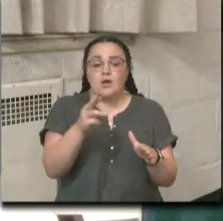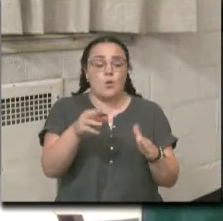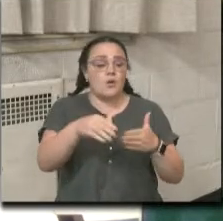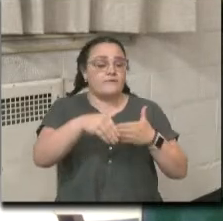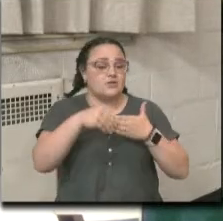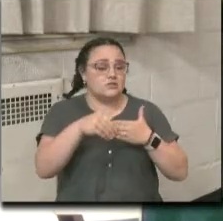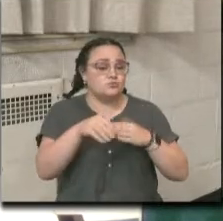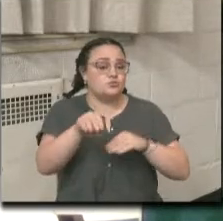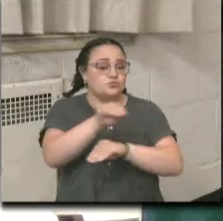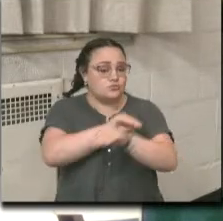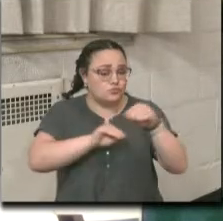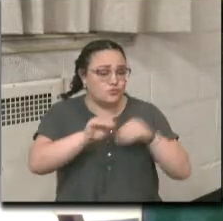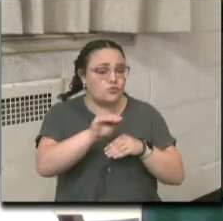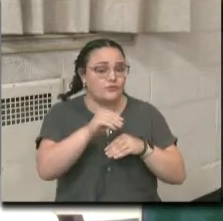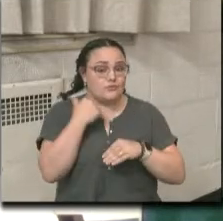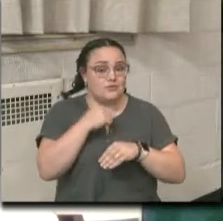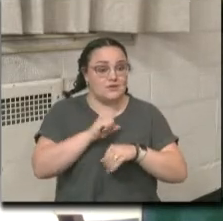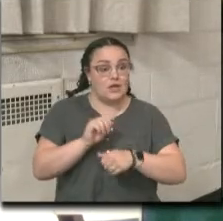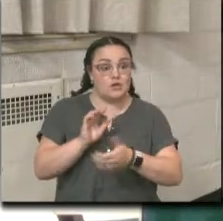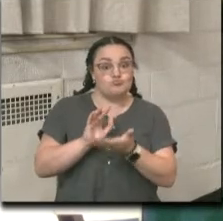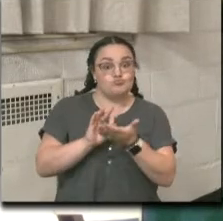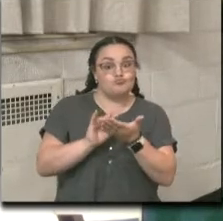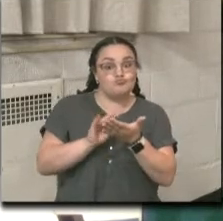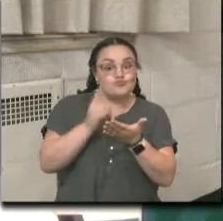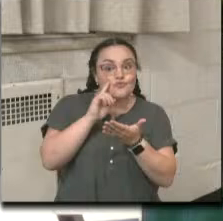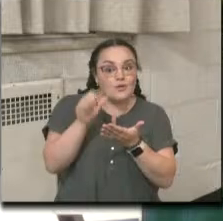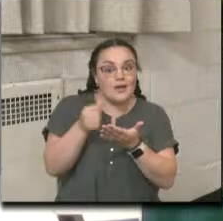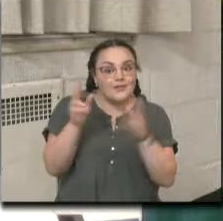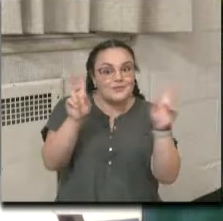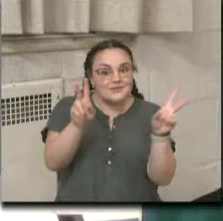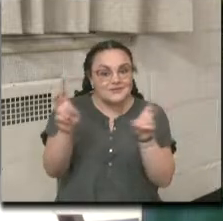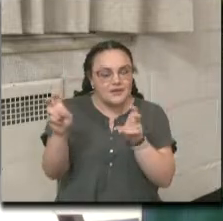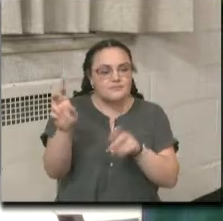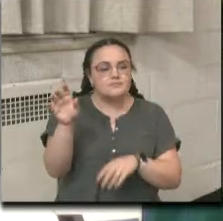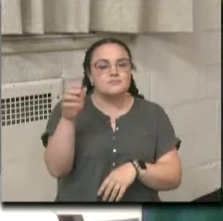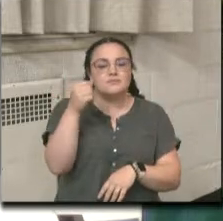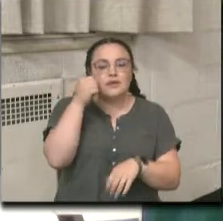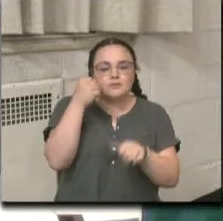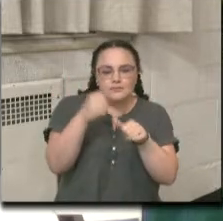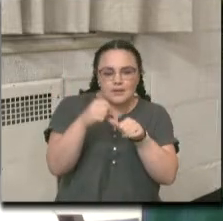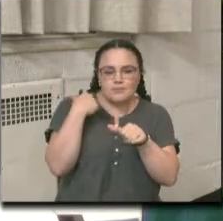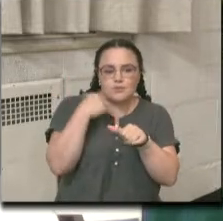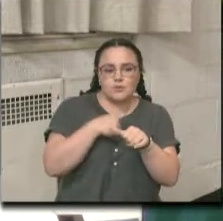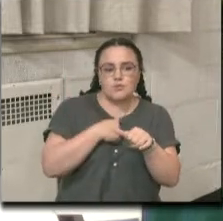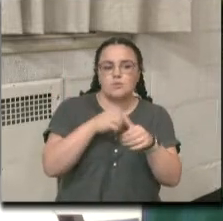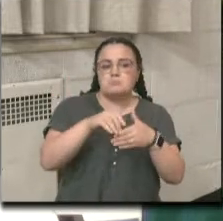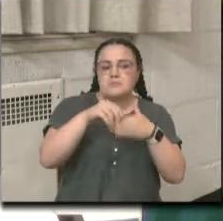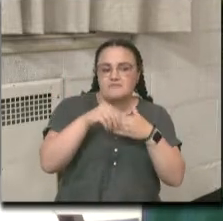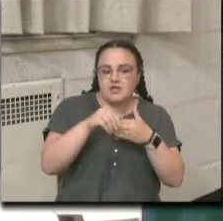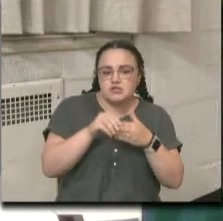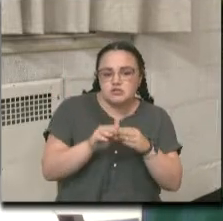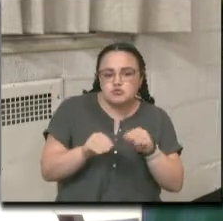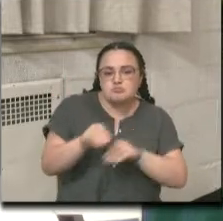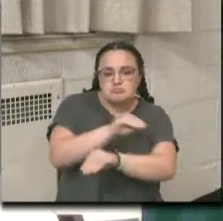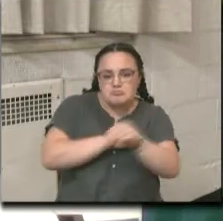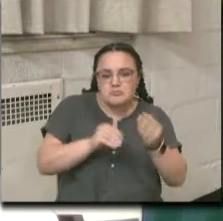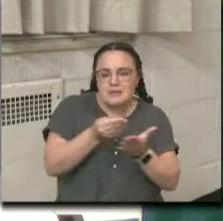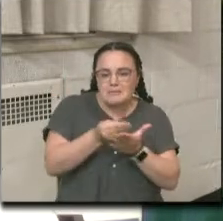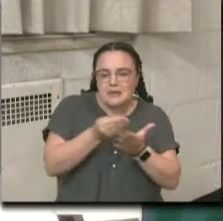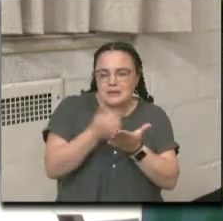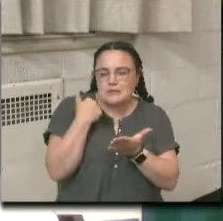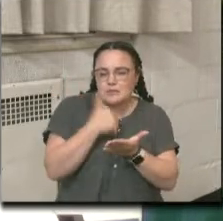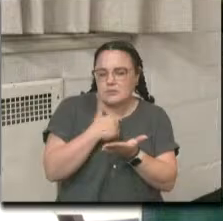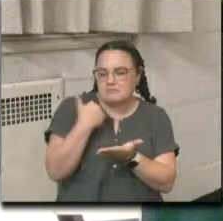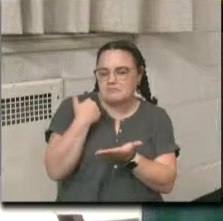in 2025, for other things as we move forward, such that we have deferred a number of other things as we talked about in previous board meetings. Thank